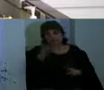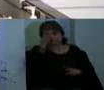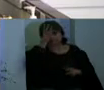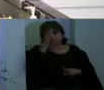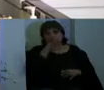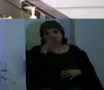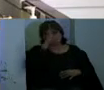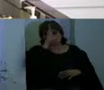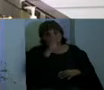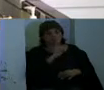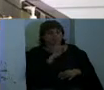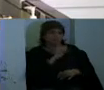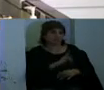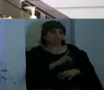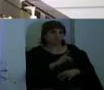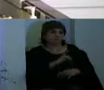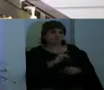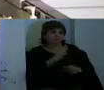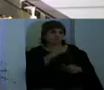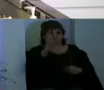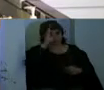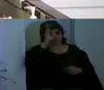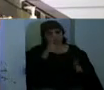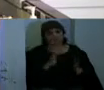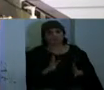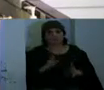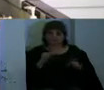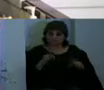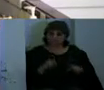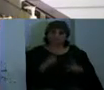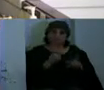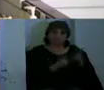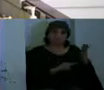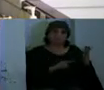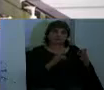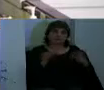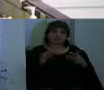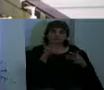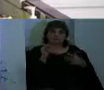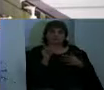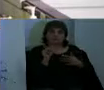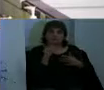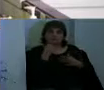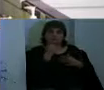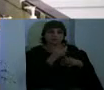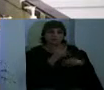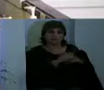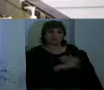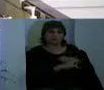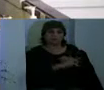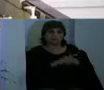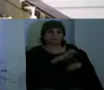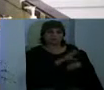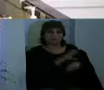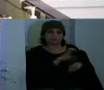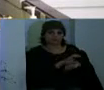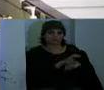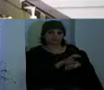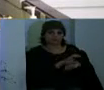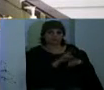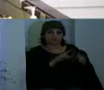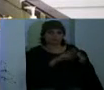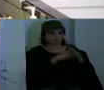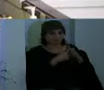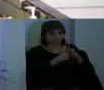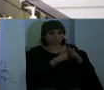the creator. This is what John told the early church in the opening verses of his gospel. He said,